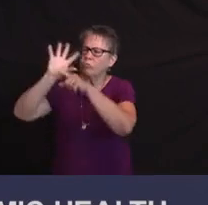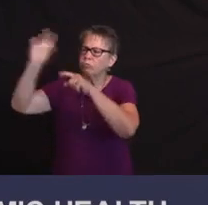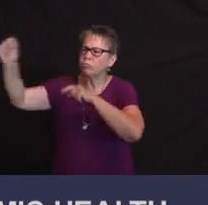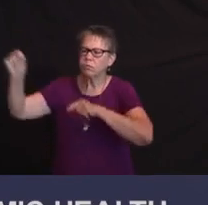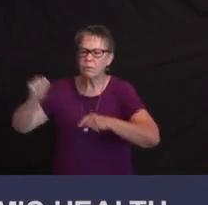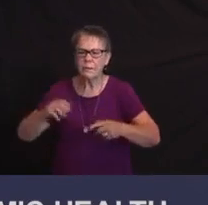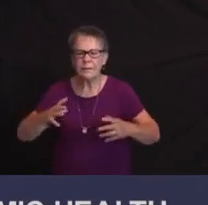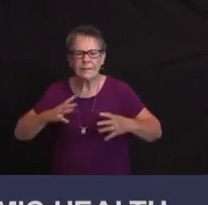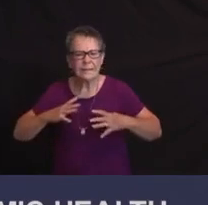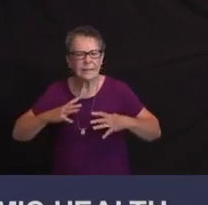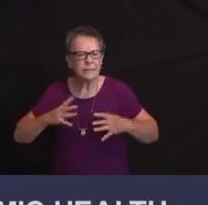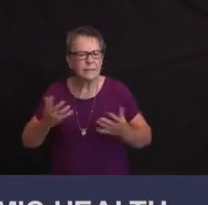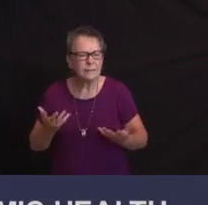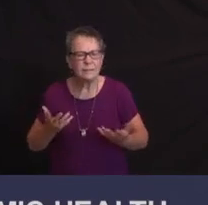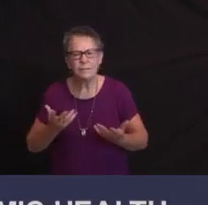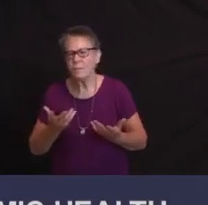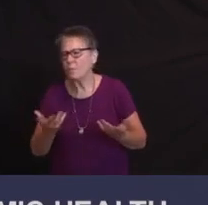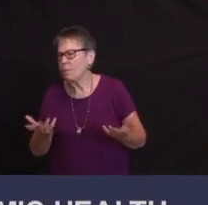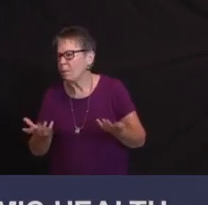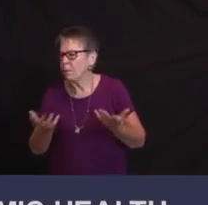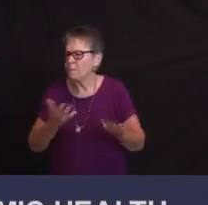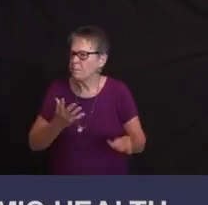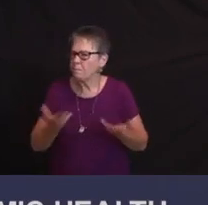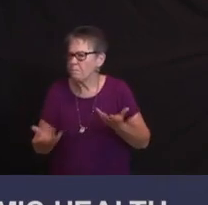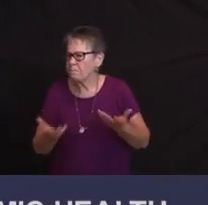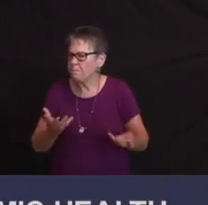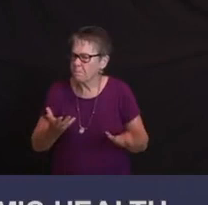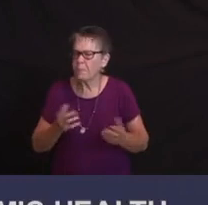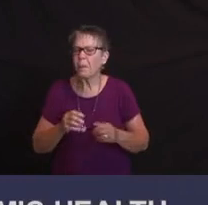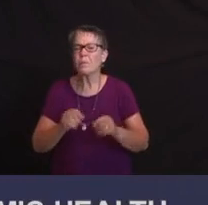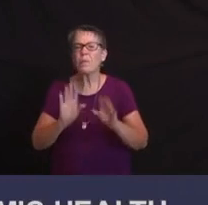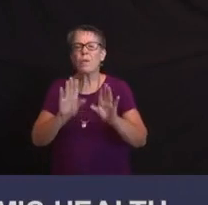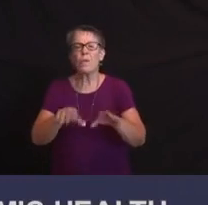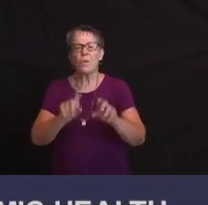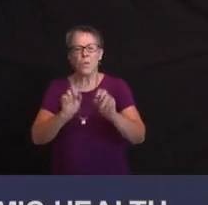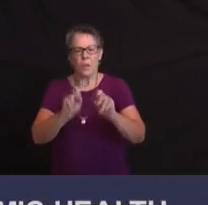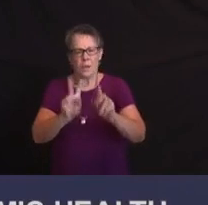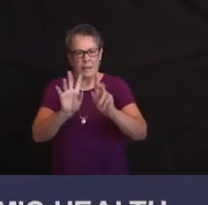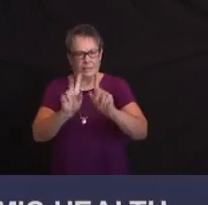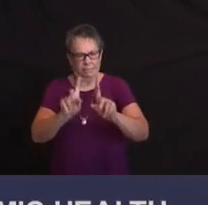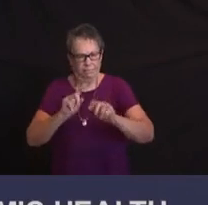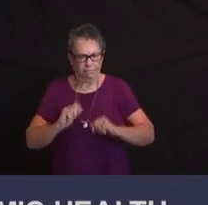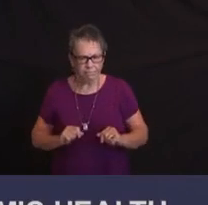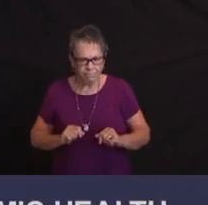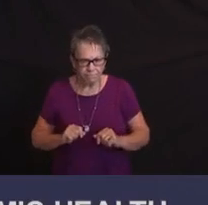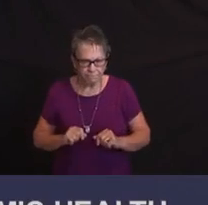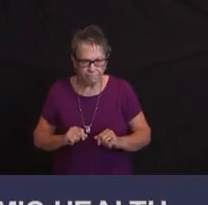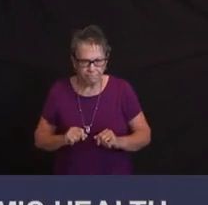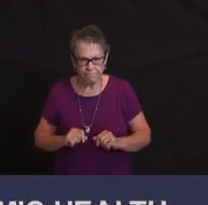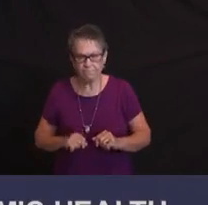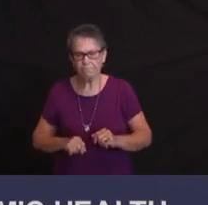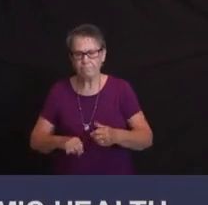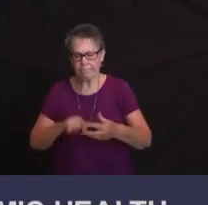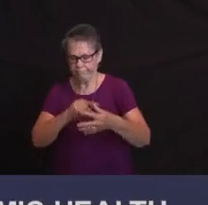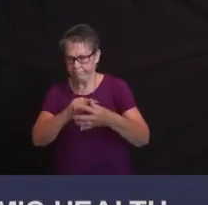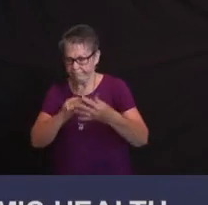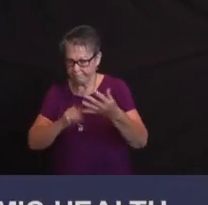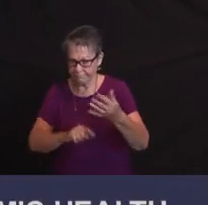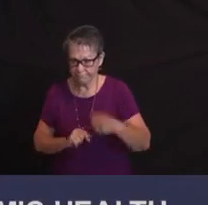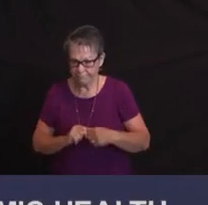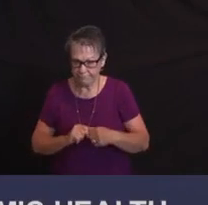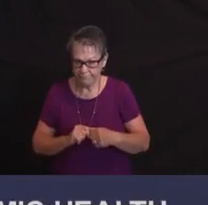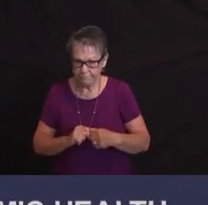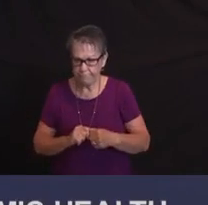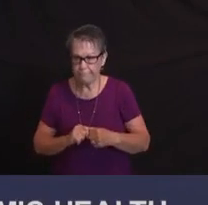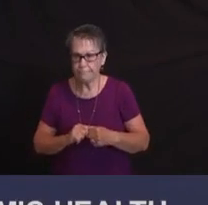questions. Tina, I'm going to come back to you in a second. I think, Judy, on your and my behalf, we're going to defer on what